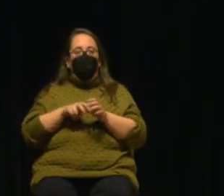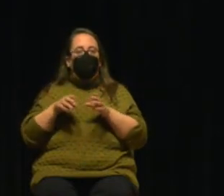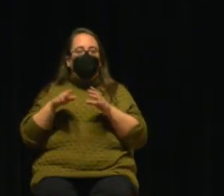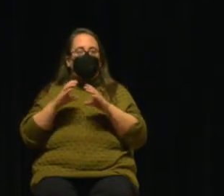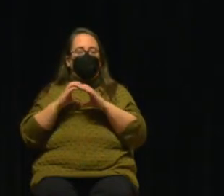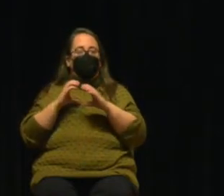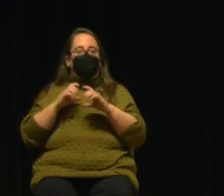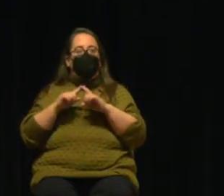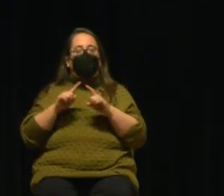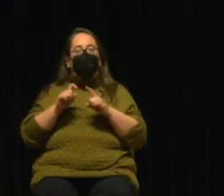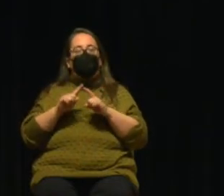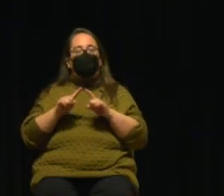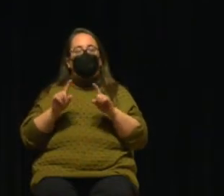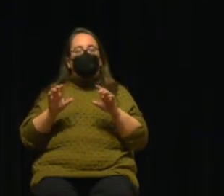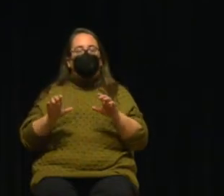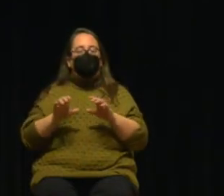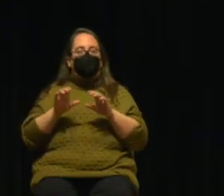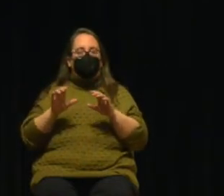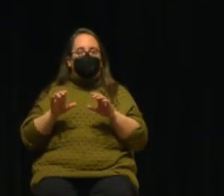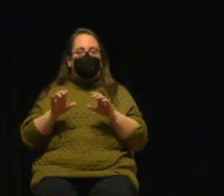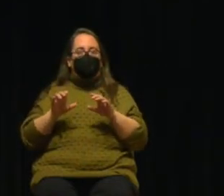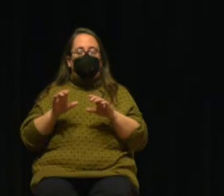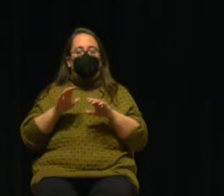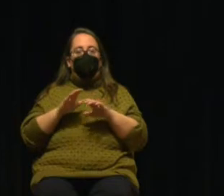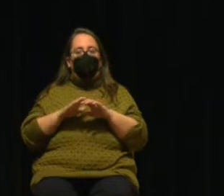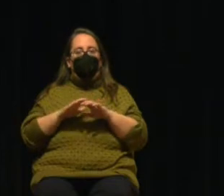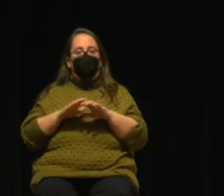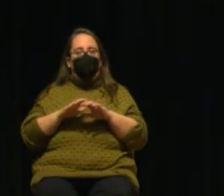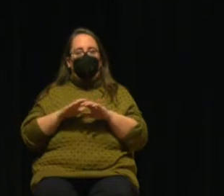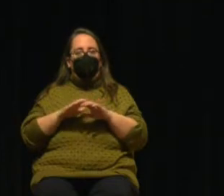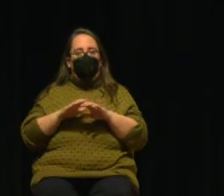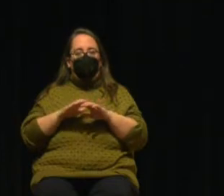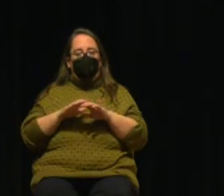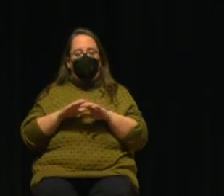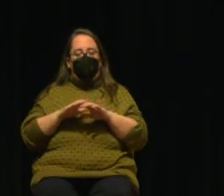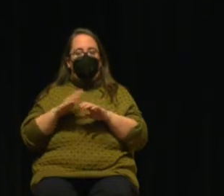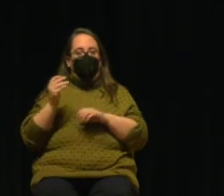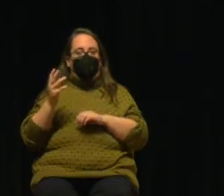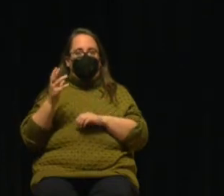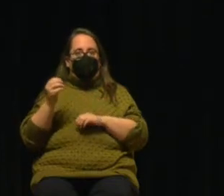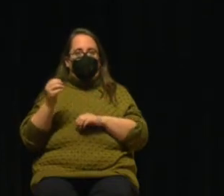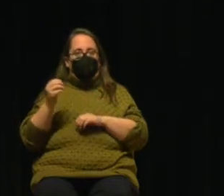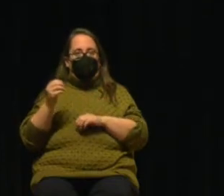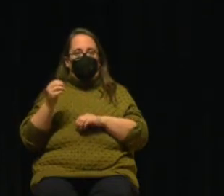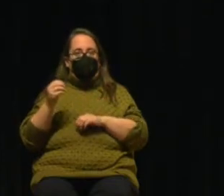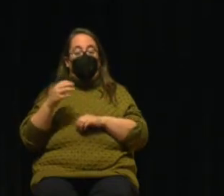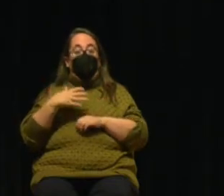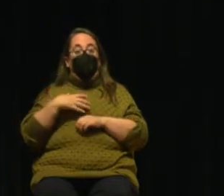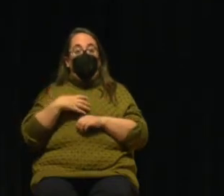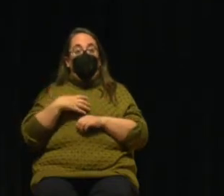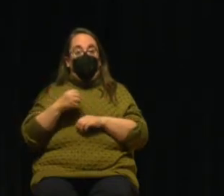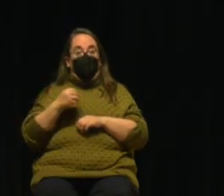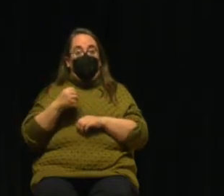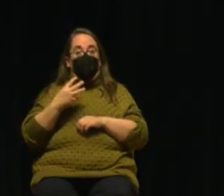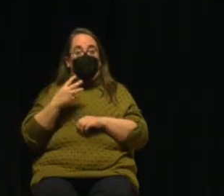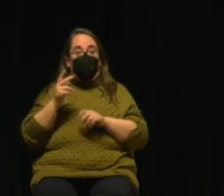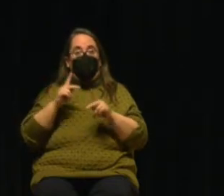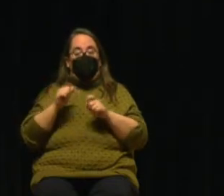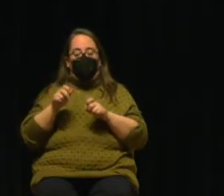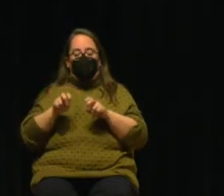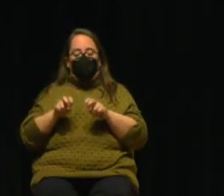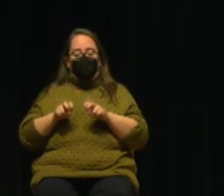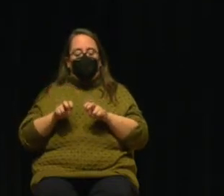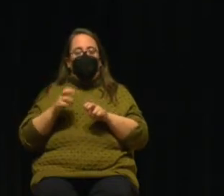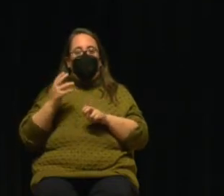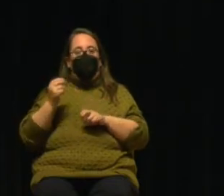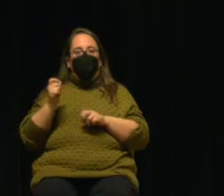but they had to do so on a platform on the outside. White riders could go on the inside. Outside was for